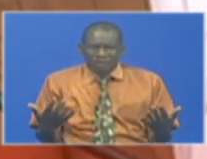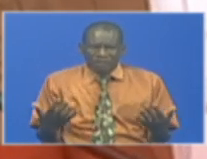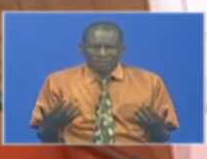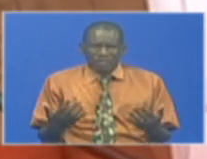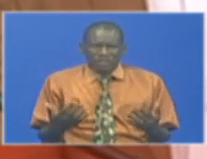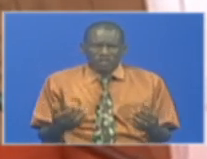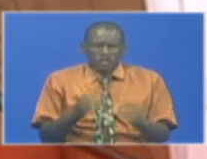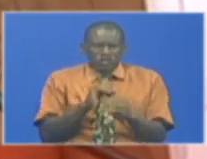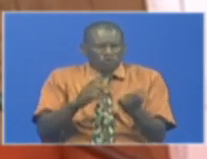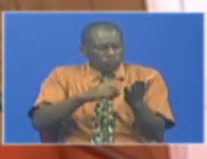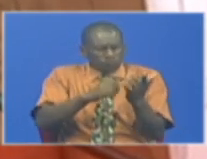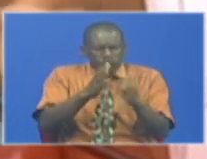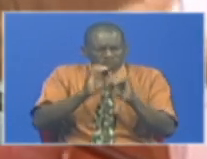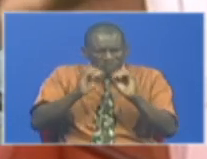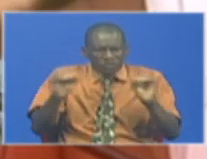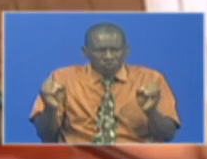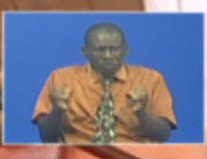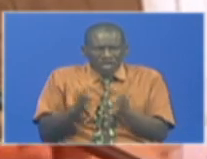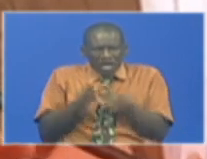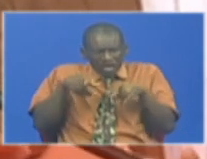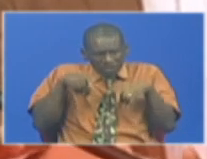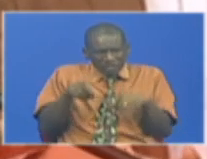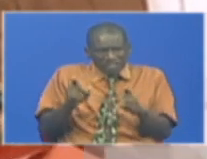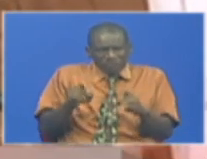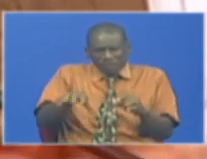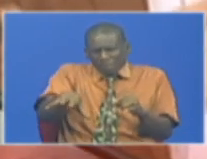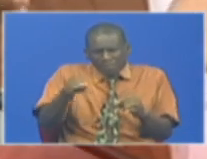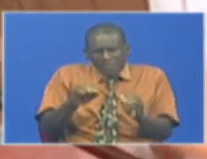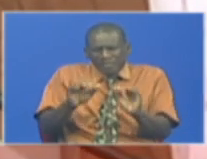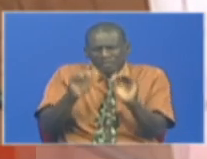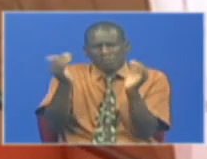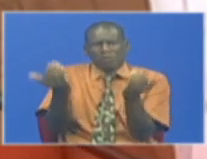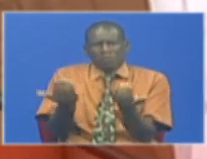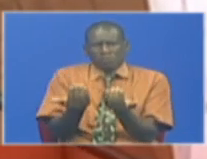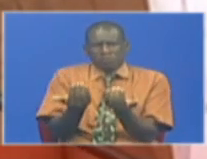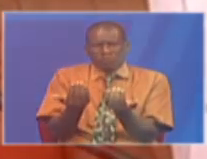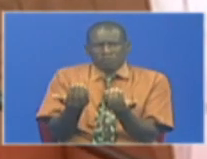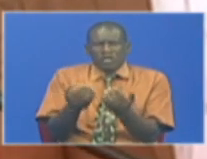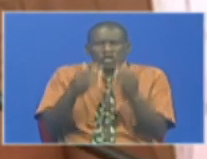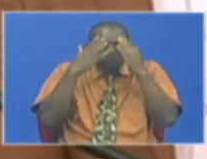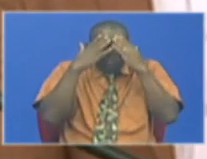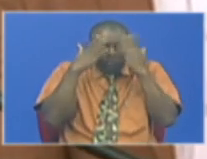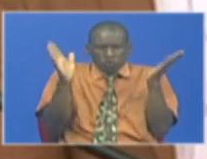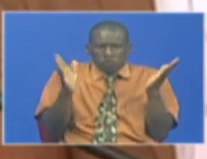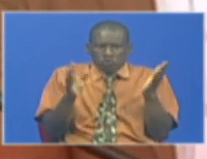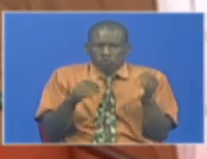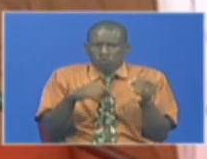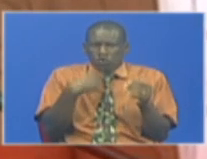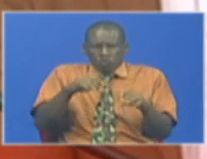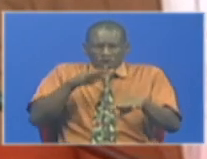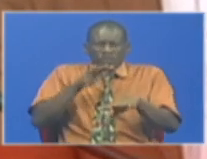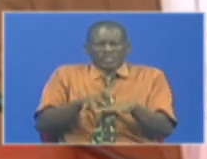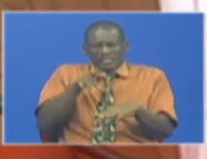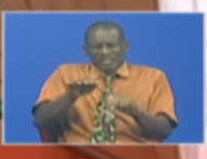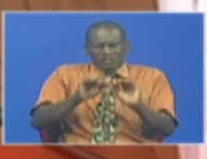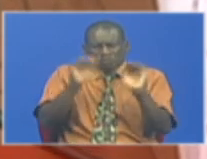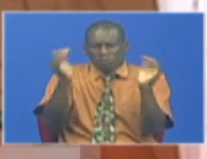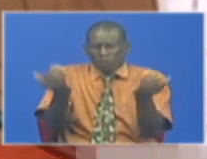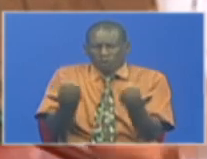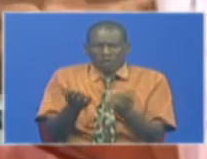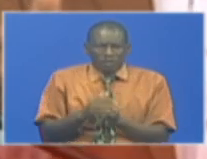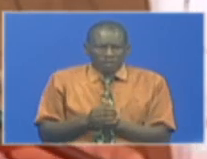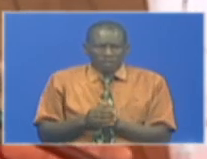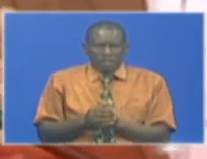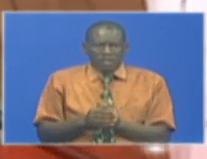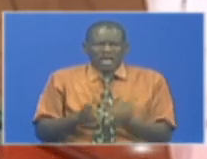hakuna sanitizer, na wewe unachukua hiyo mboga, na mboga hiyo ujui ni nani alikuwa ameshika hapo mbeleni.